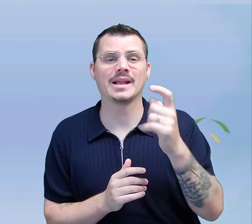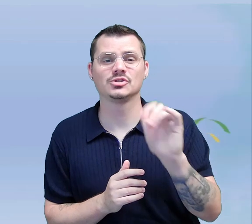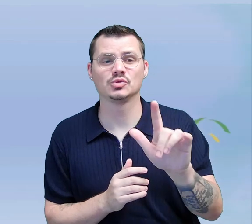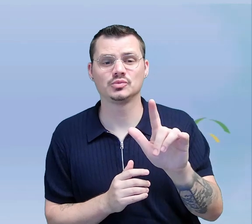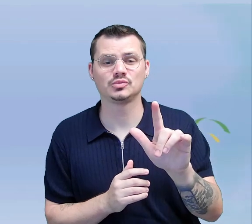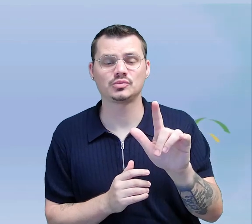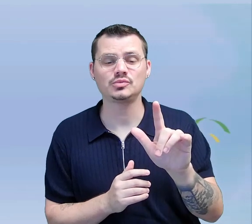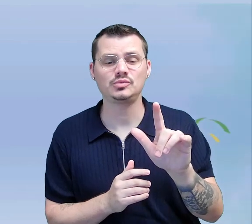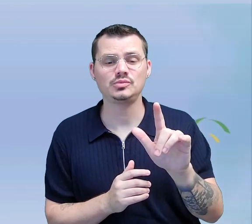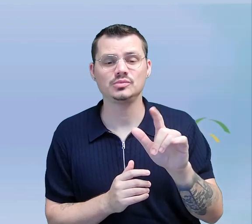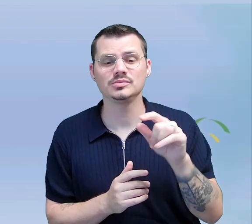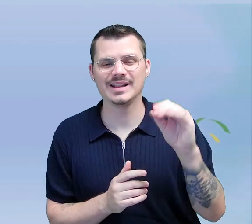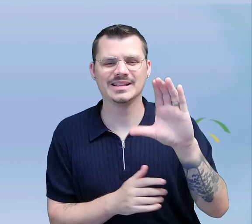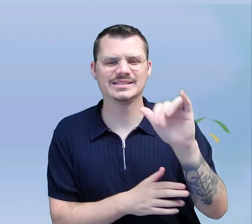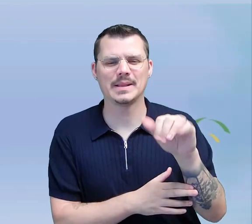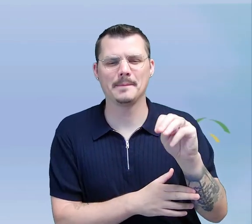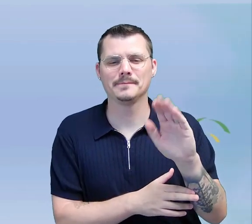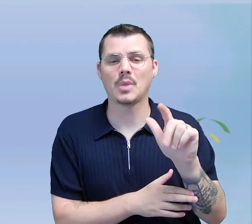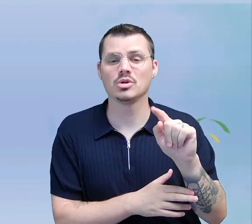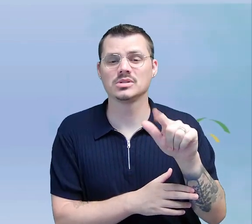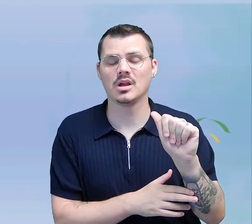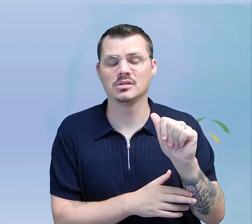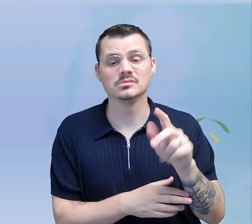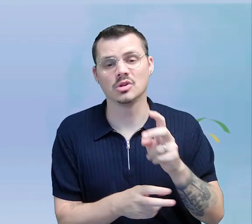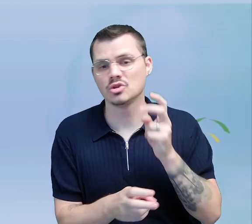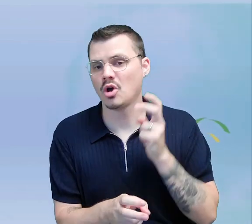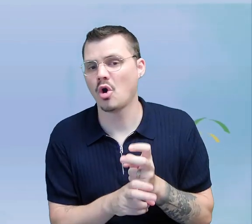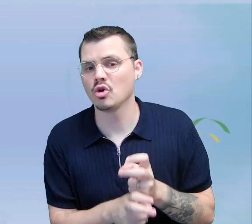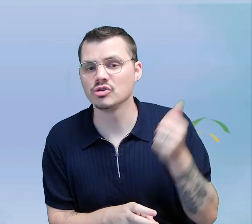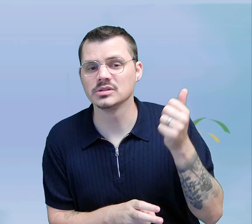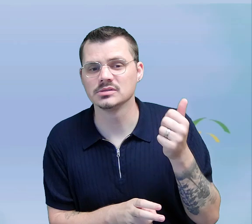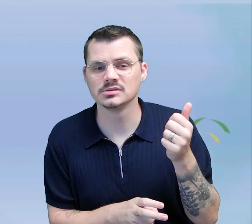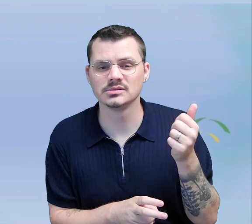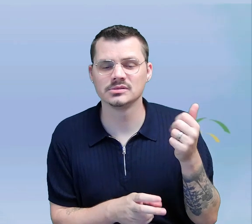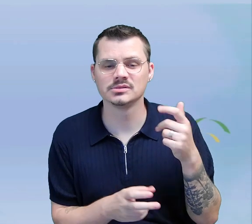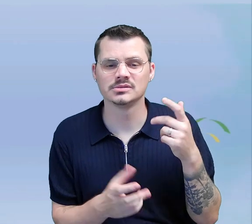Paxil and Cymbalta are the hardest in terms of